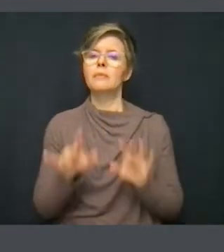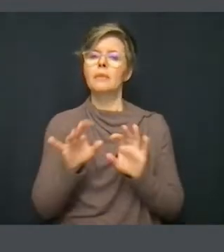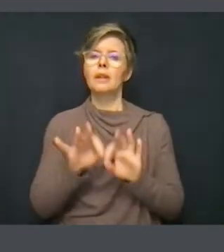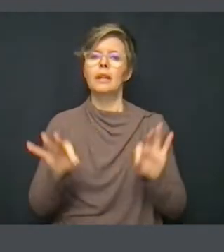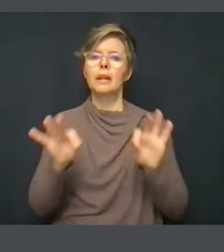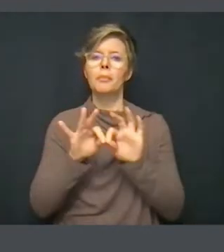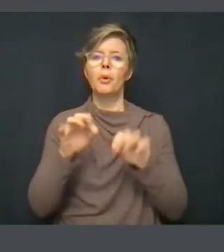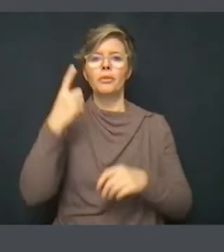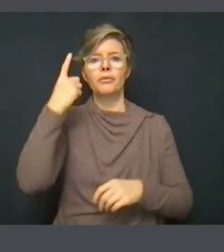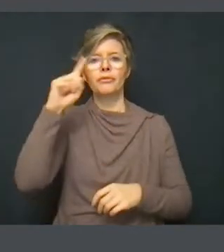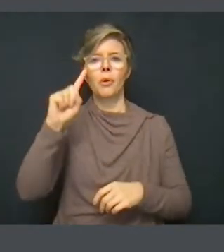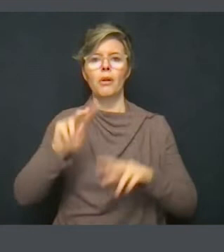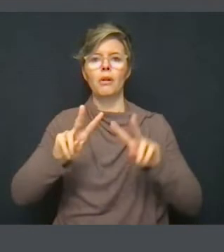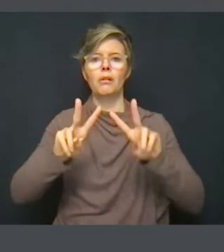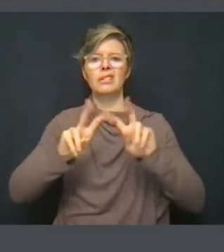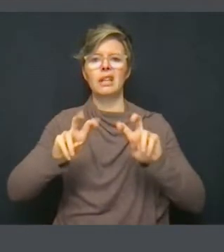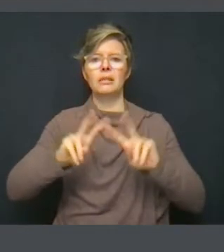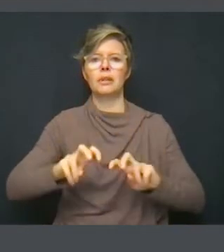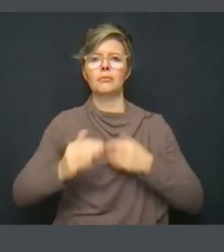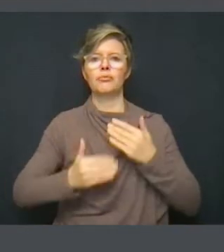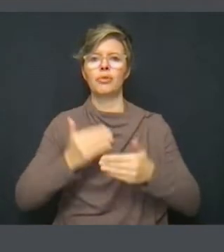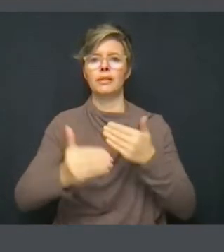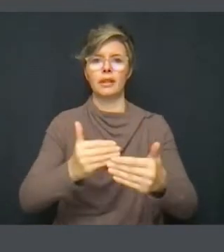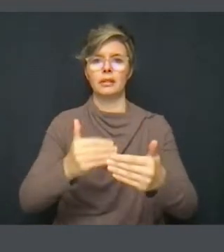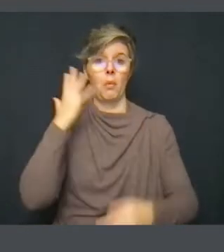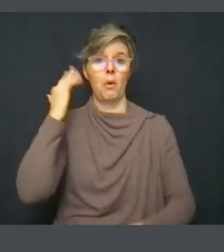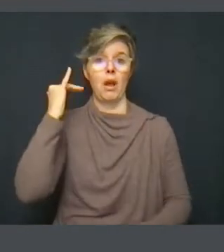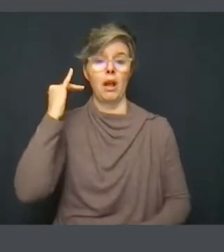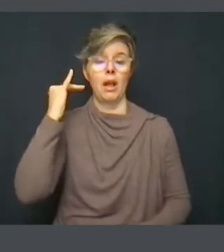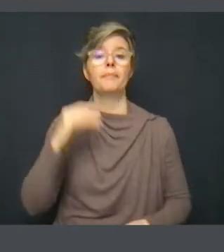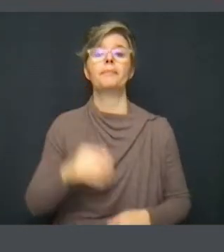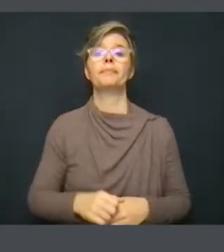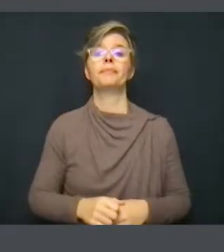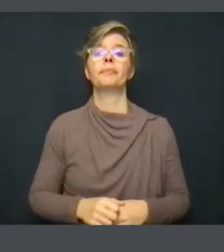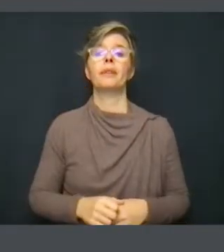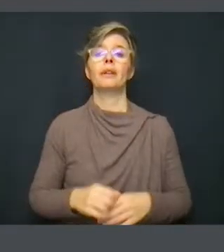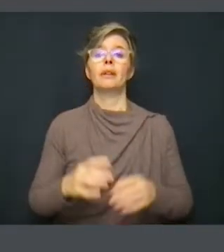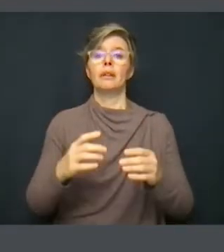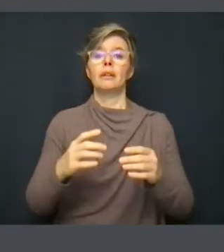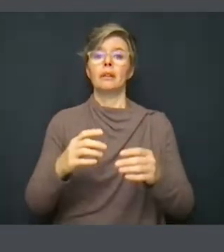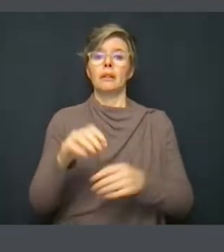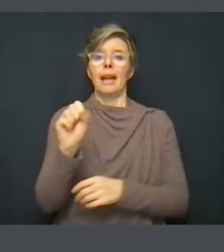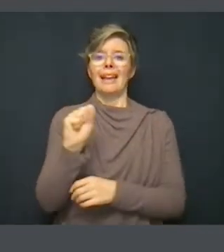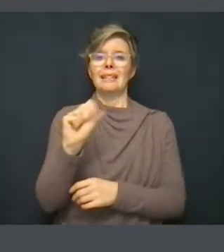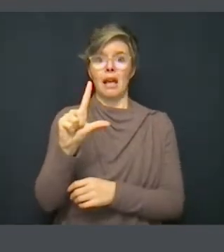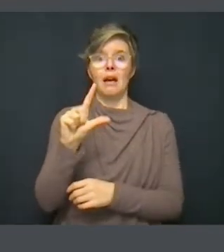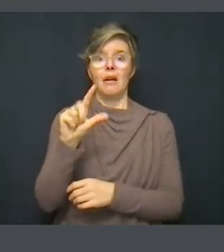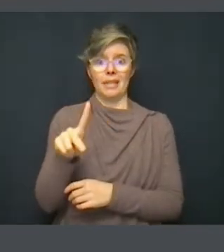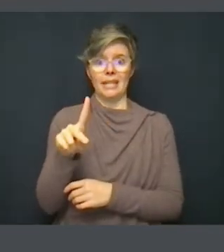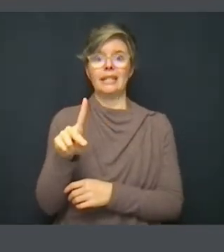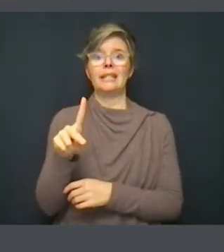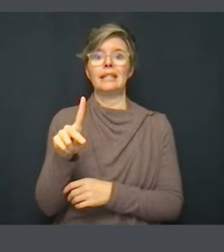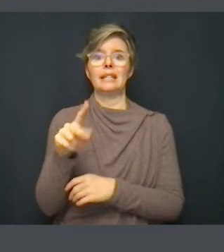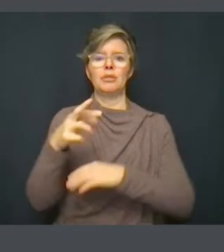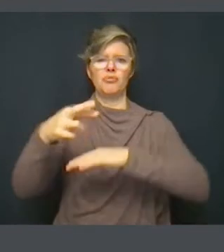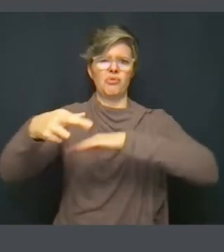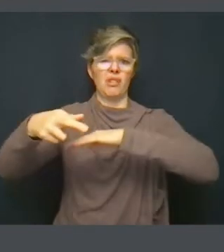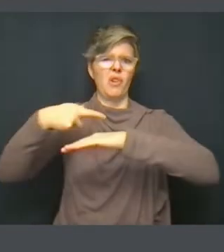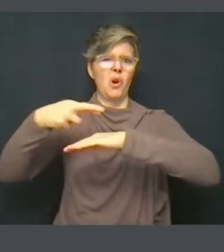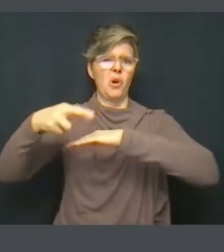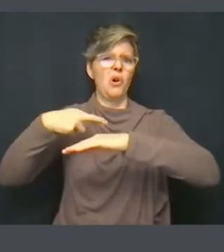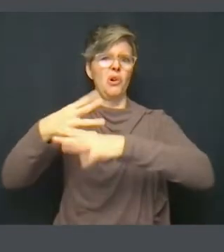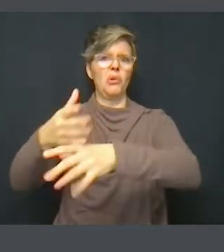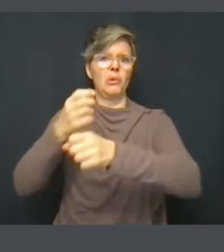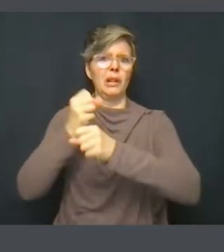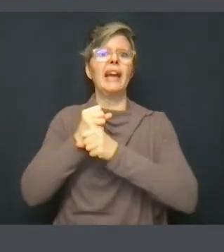times, I shouldn't say a lot of times, but sometimes the referrals that we get as speech language pathologists to do a full evaluation on dual language